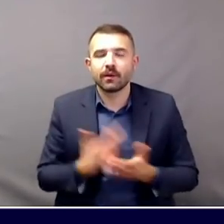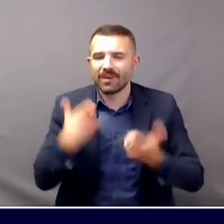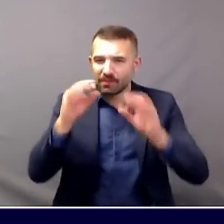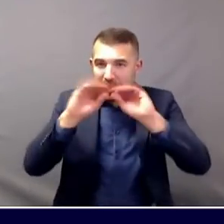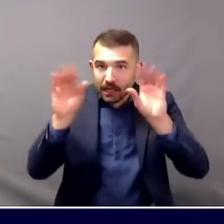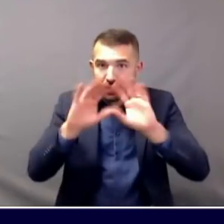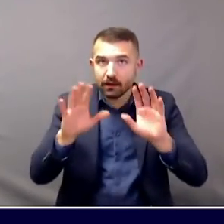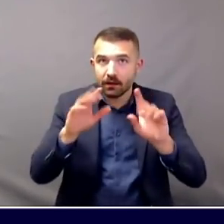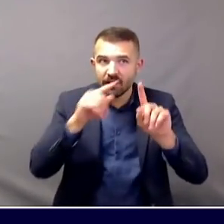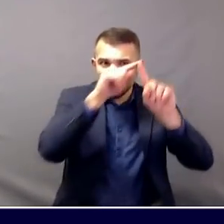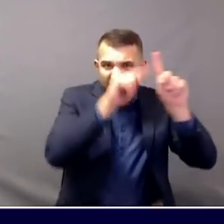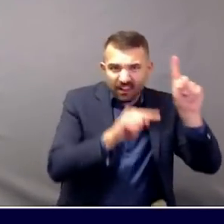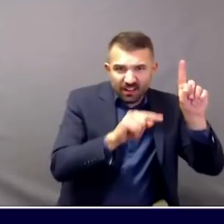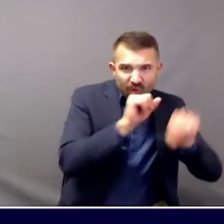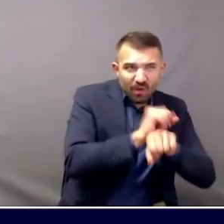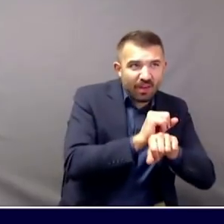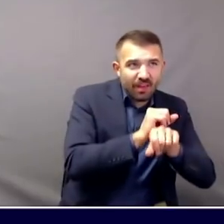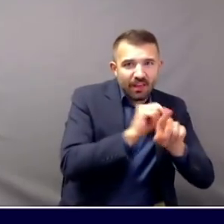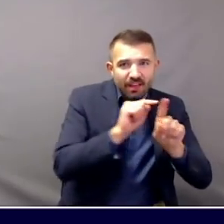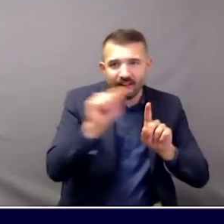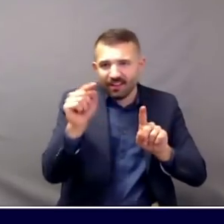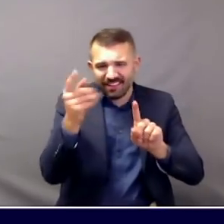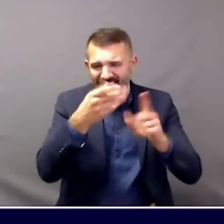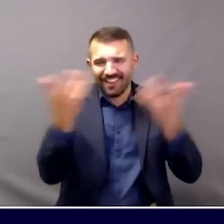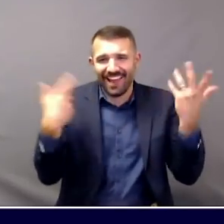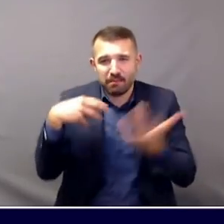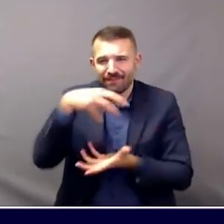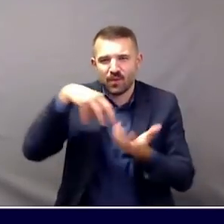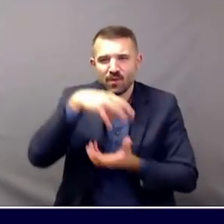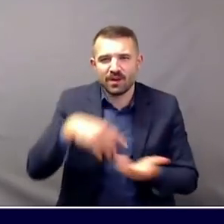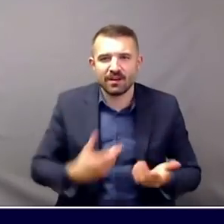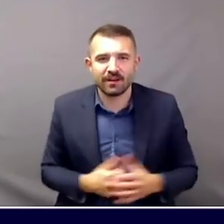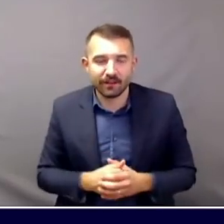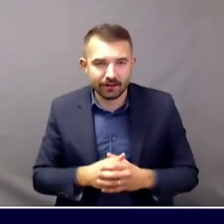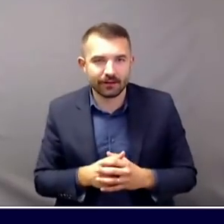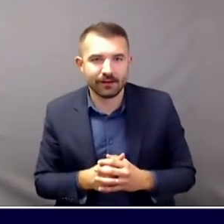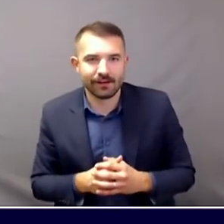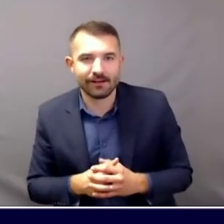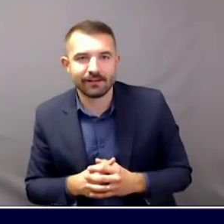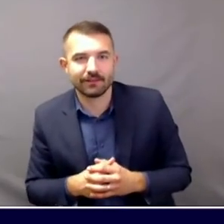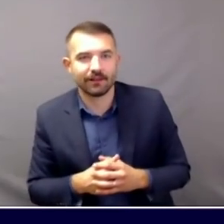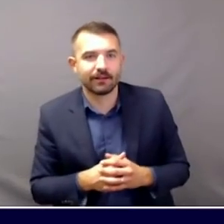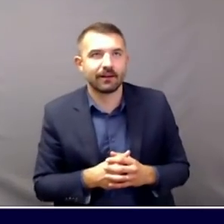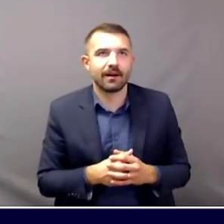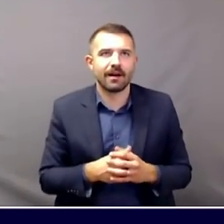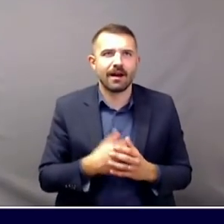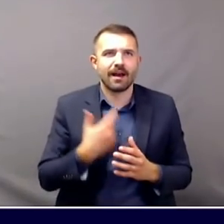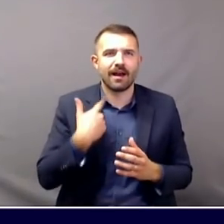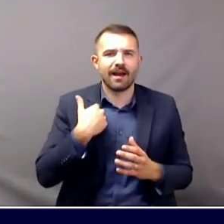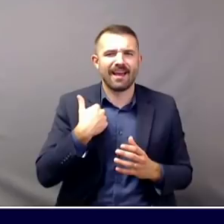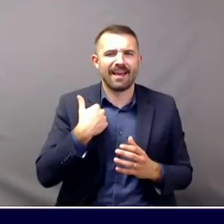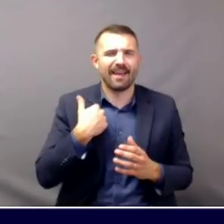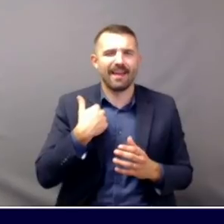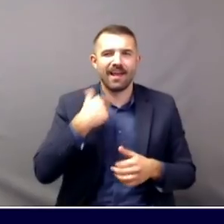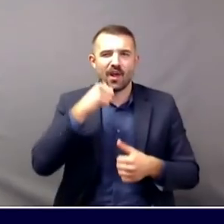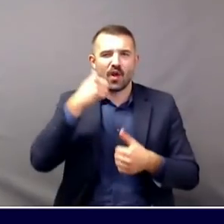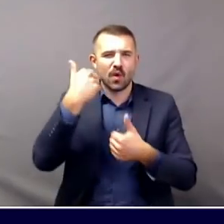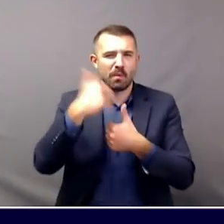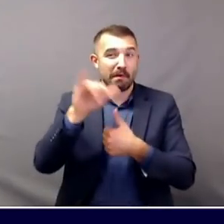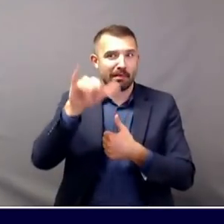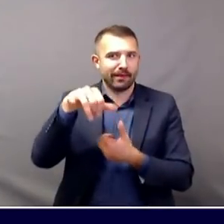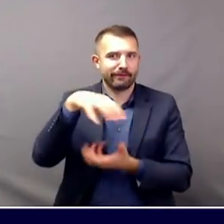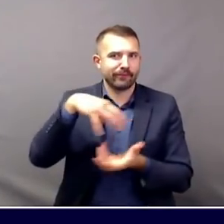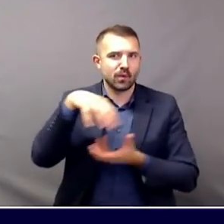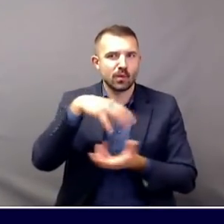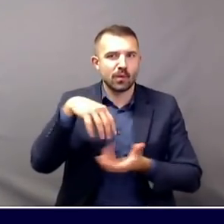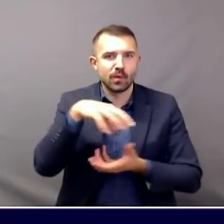discrepancy? I don't recall that discrepancy, Charlie, but my recollection now